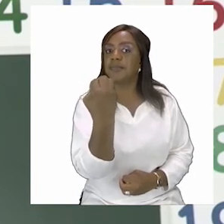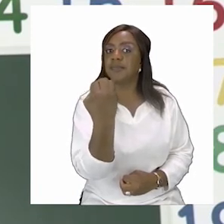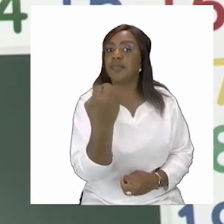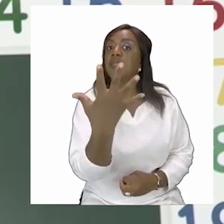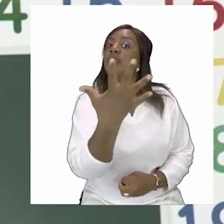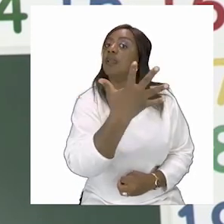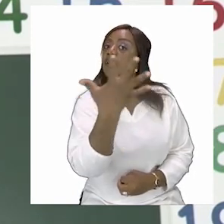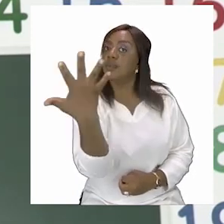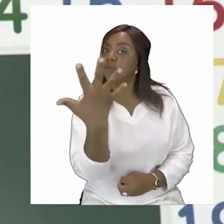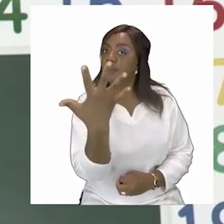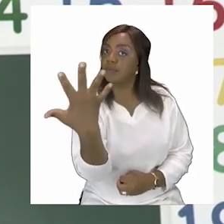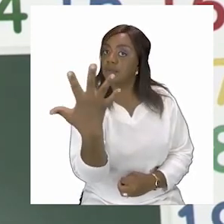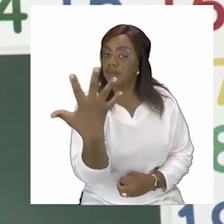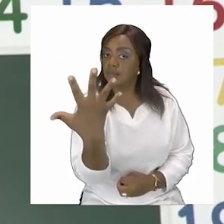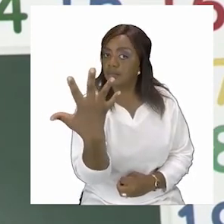Friday,